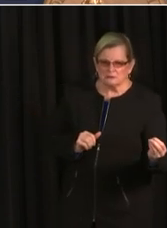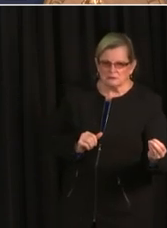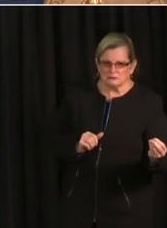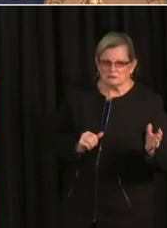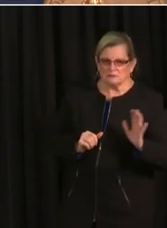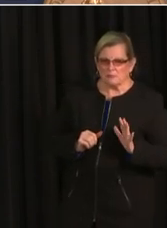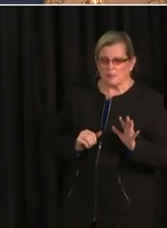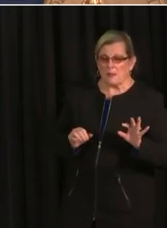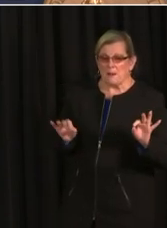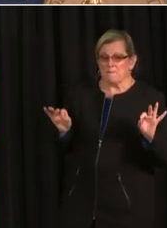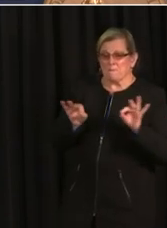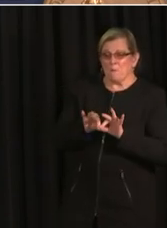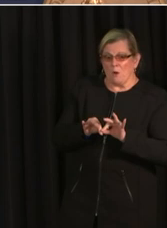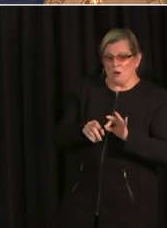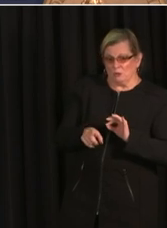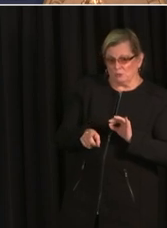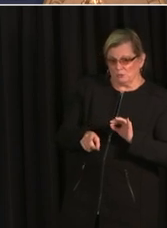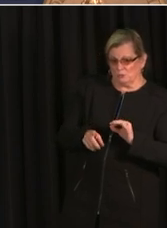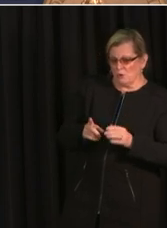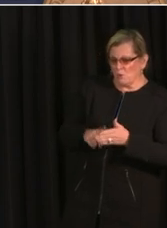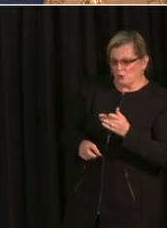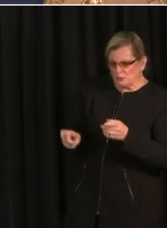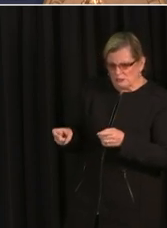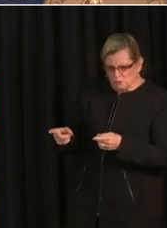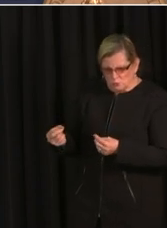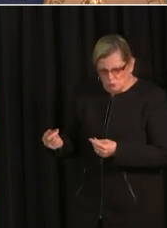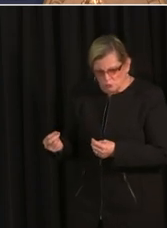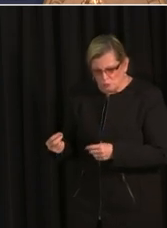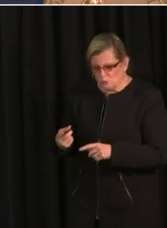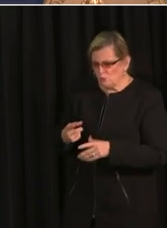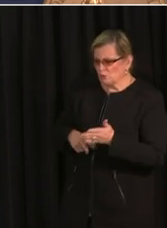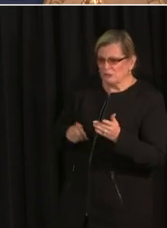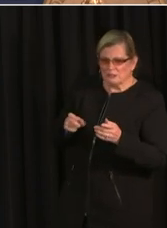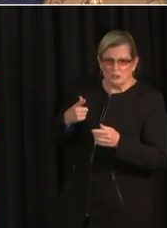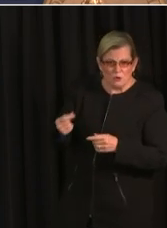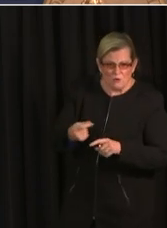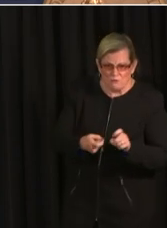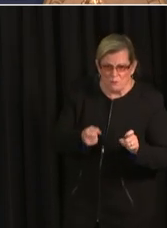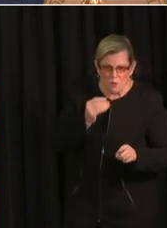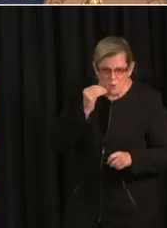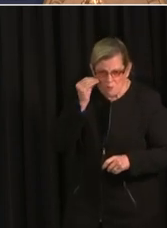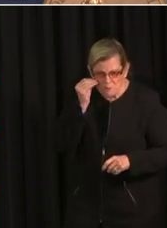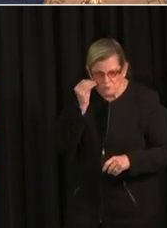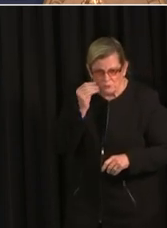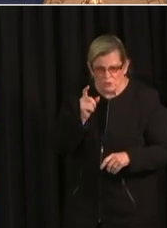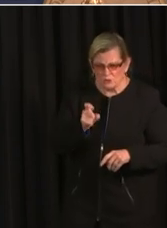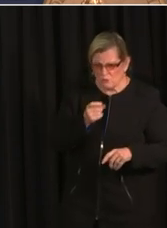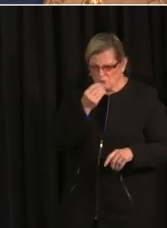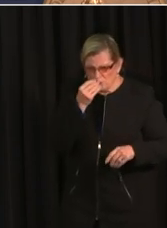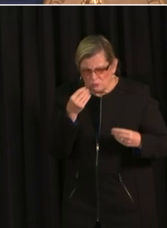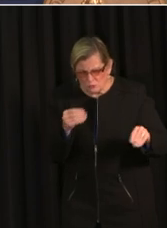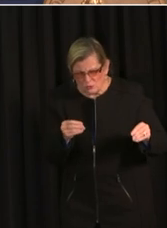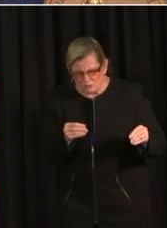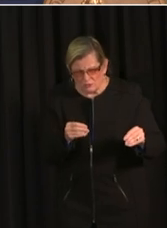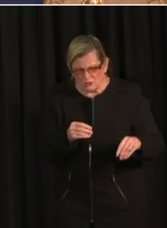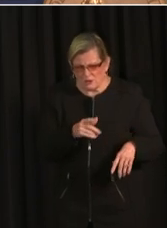you can order your day, order your week, so that you're making one trip to the grocery